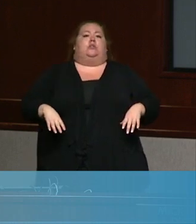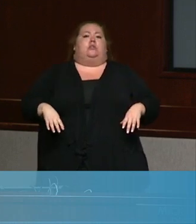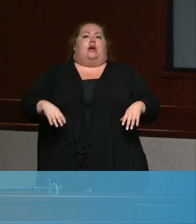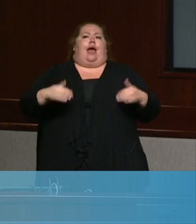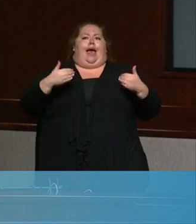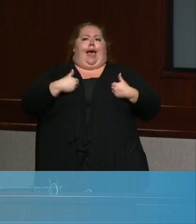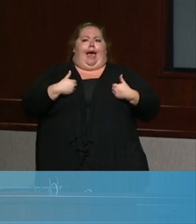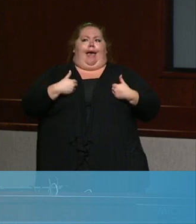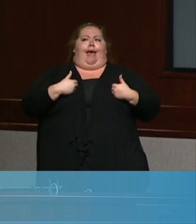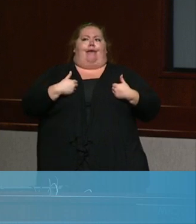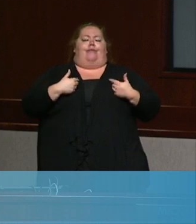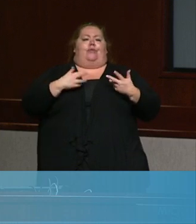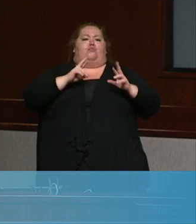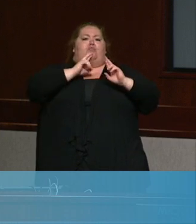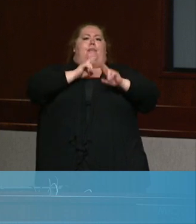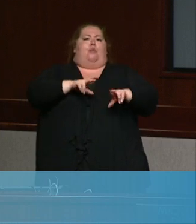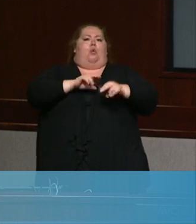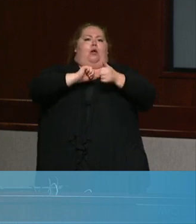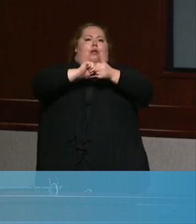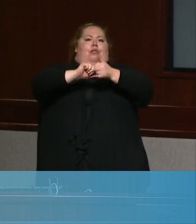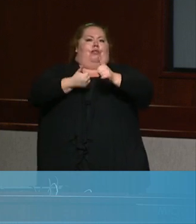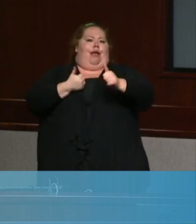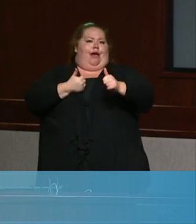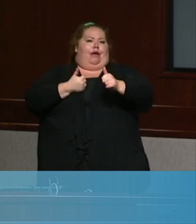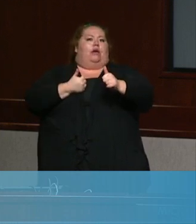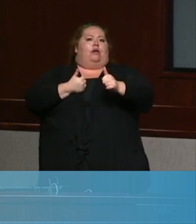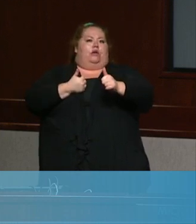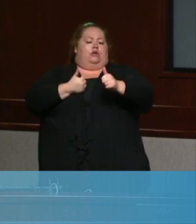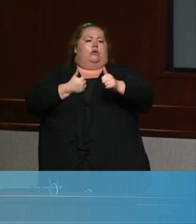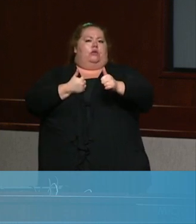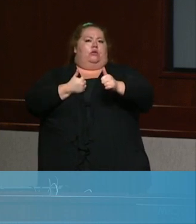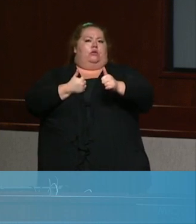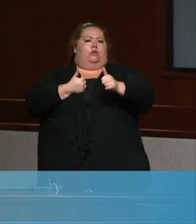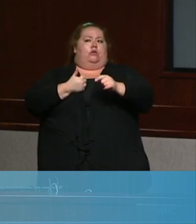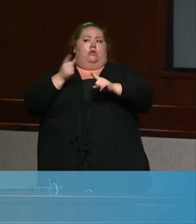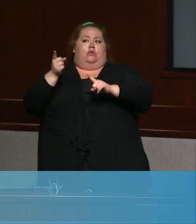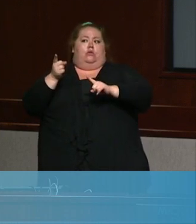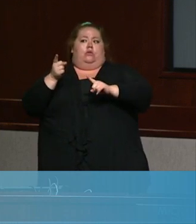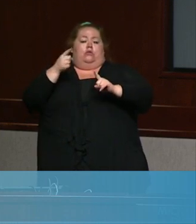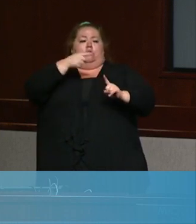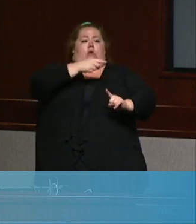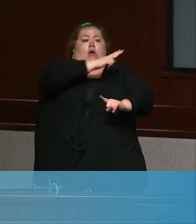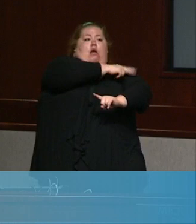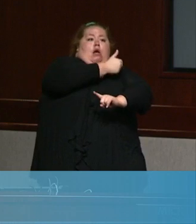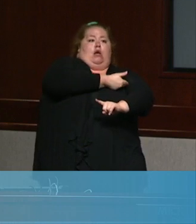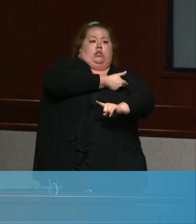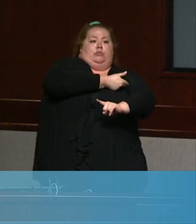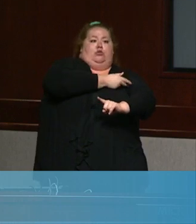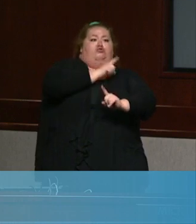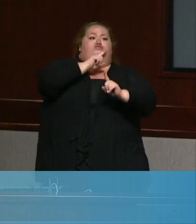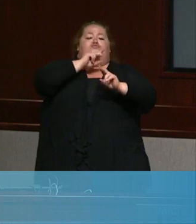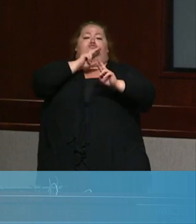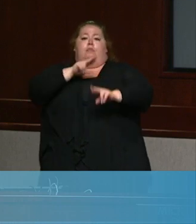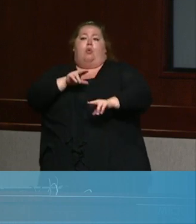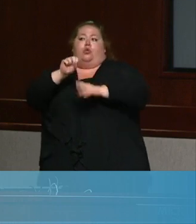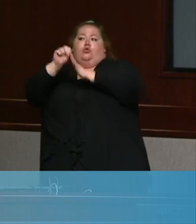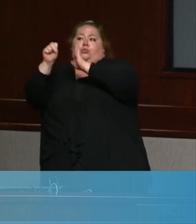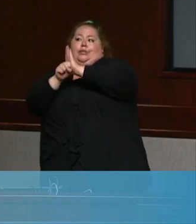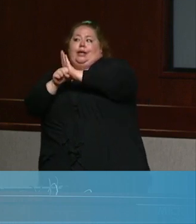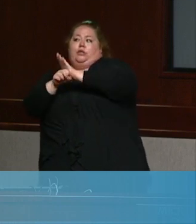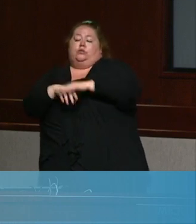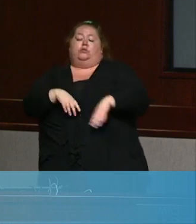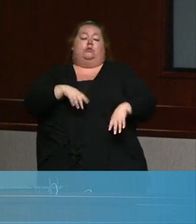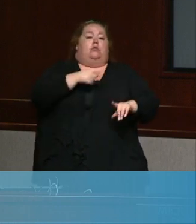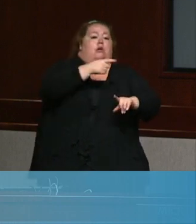the hospitals report to the state and when the hospitals report to us. We ask that the